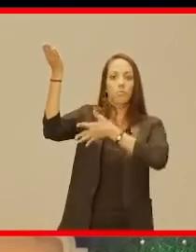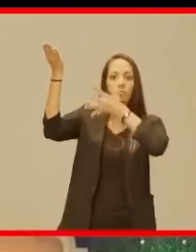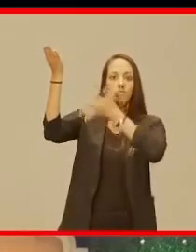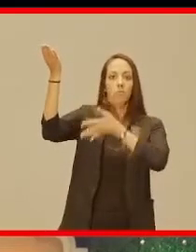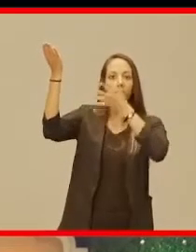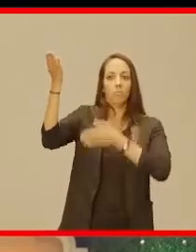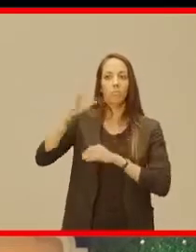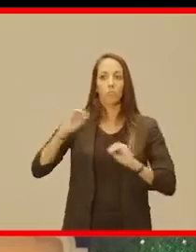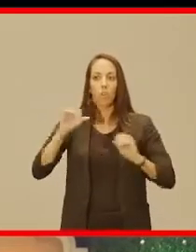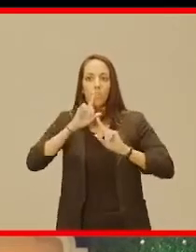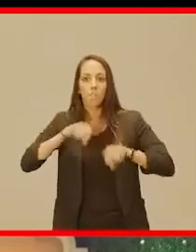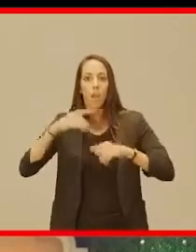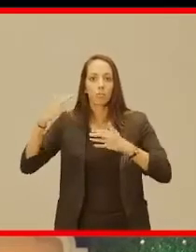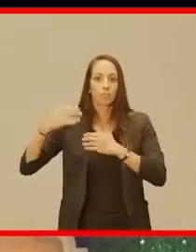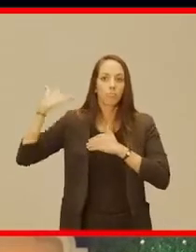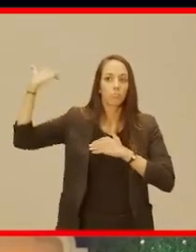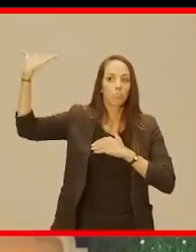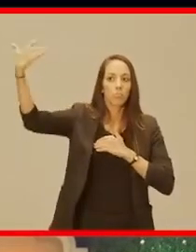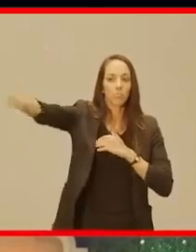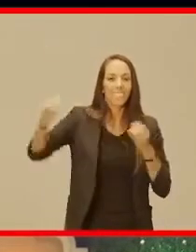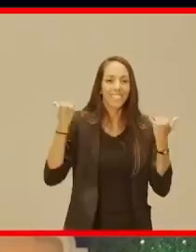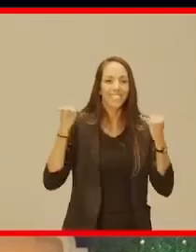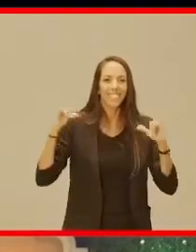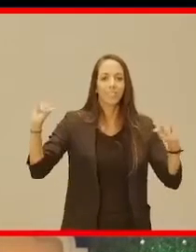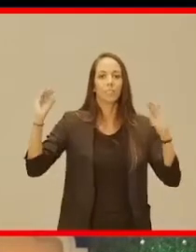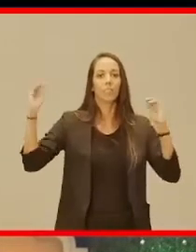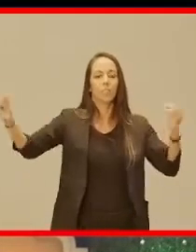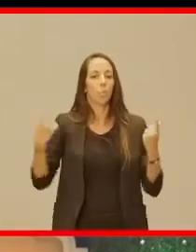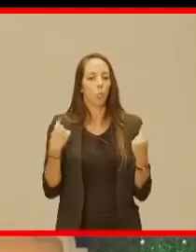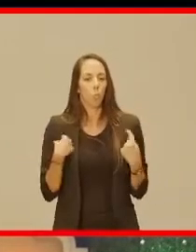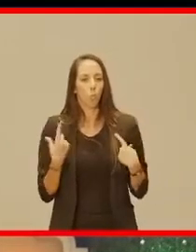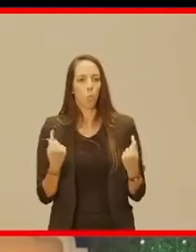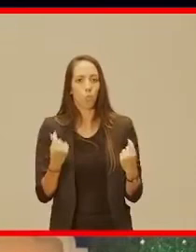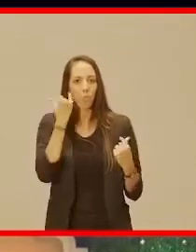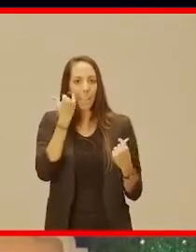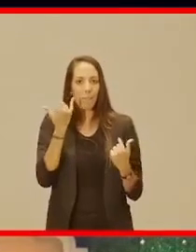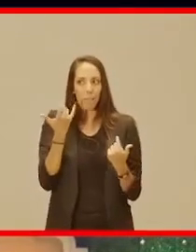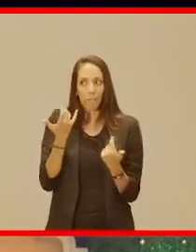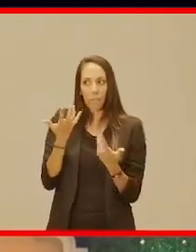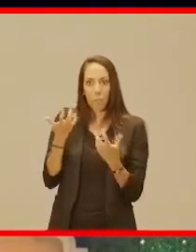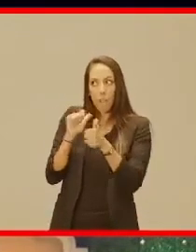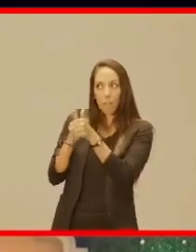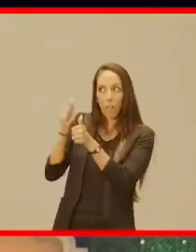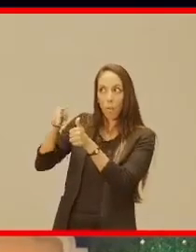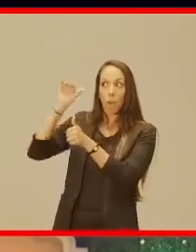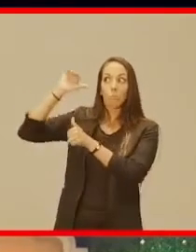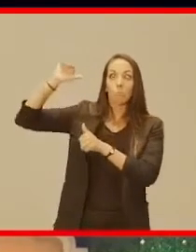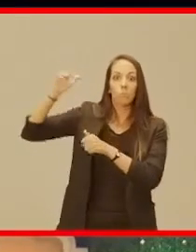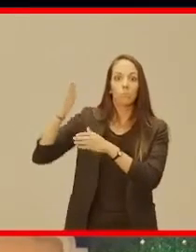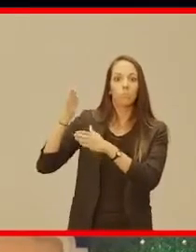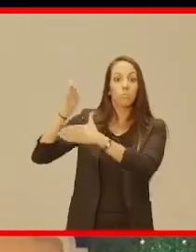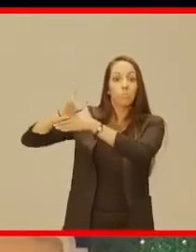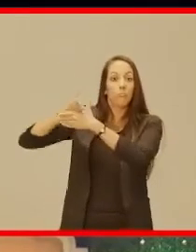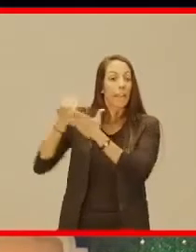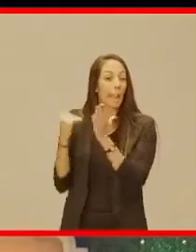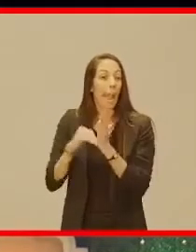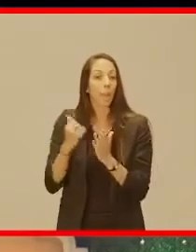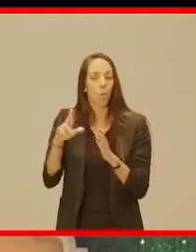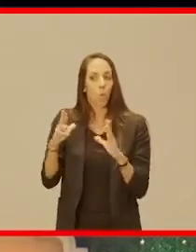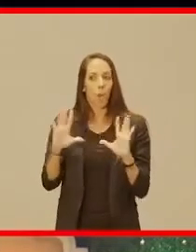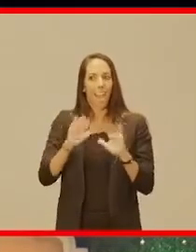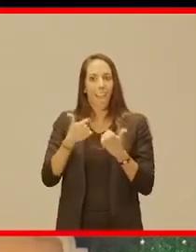as following through on that and just seeing, because like you said, there's a lot of legislation going on all the time. How do we get